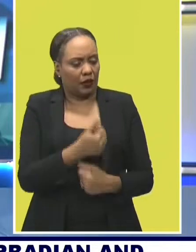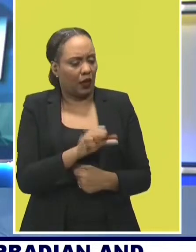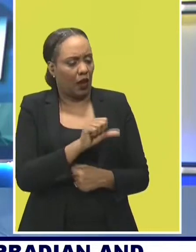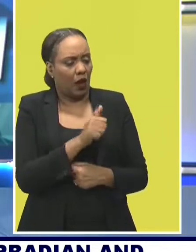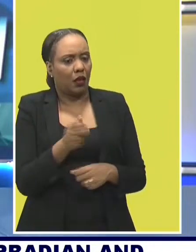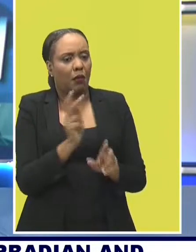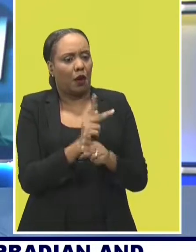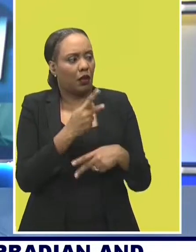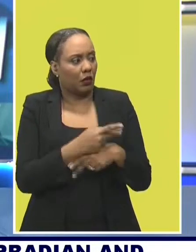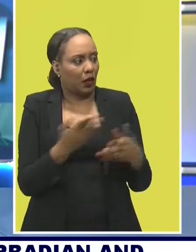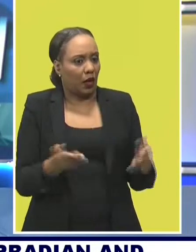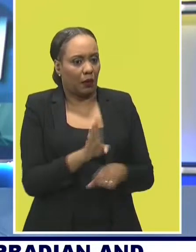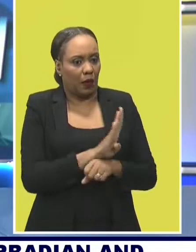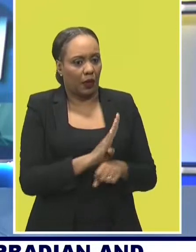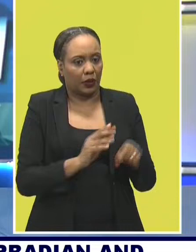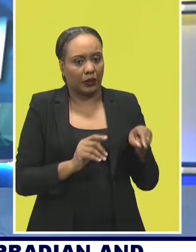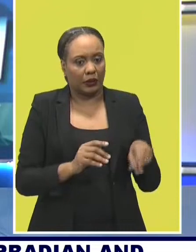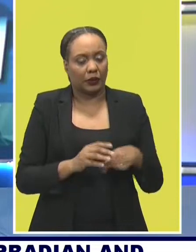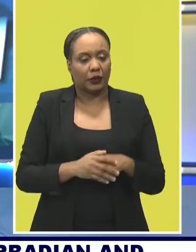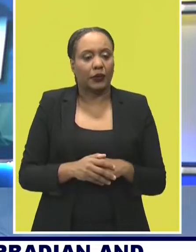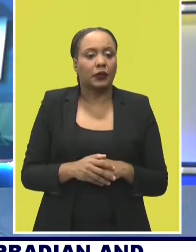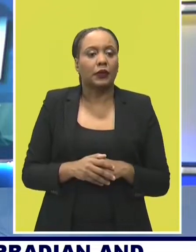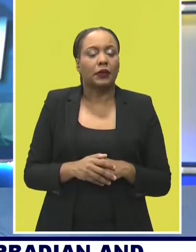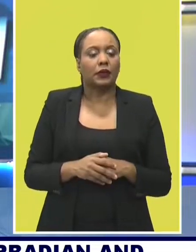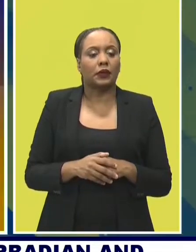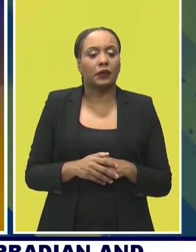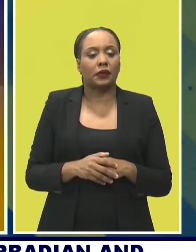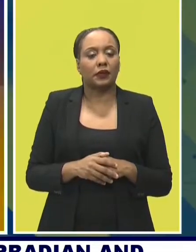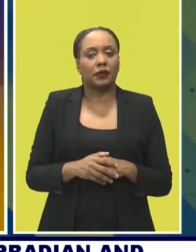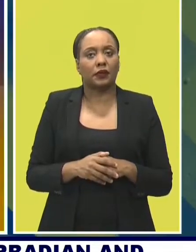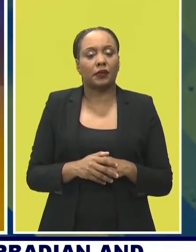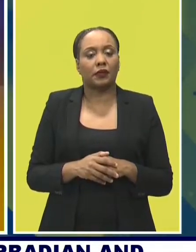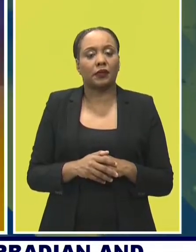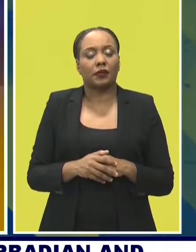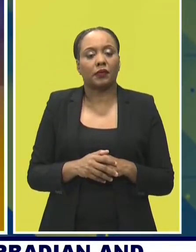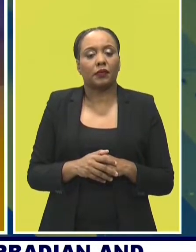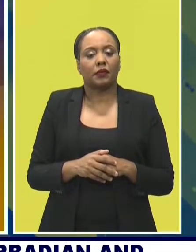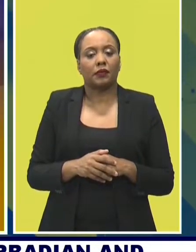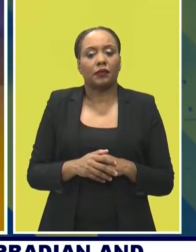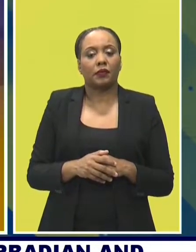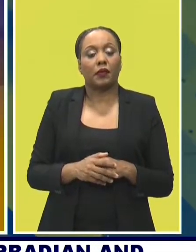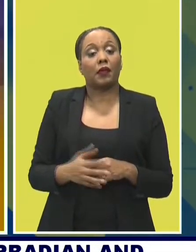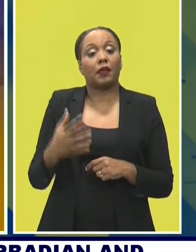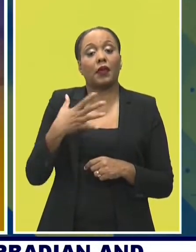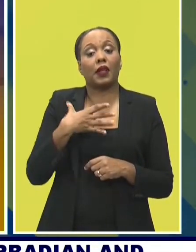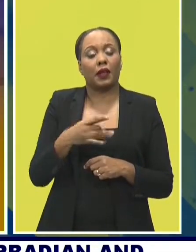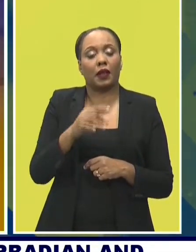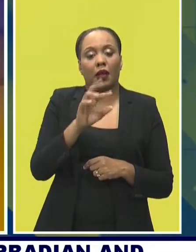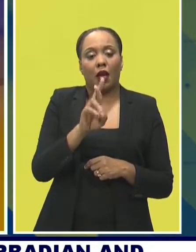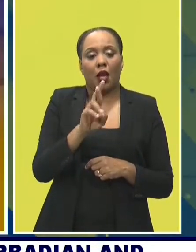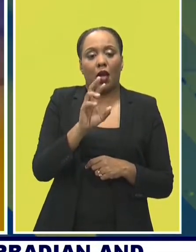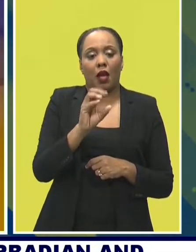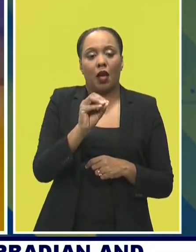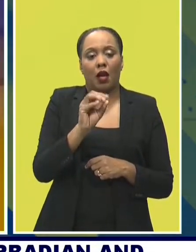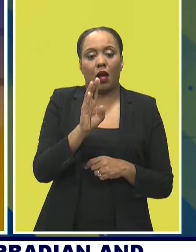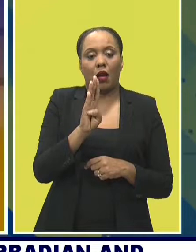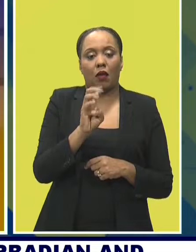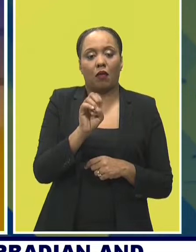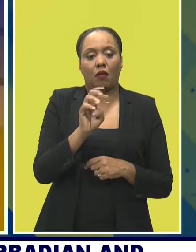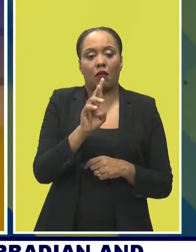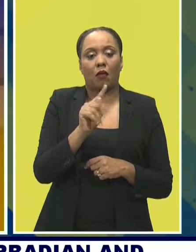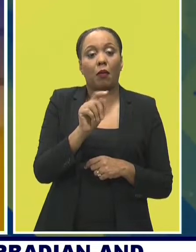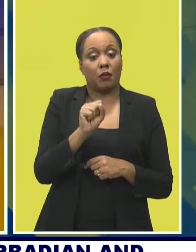in other local products. They want Roberts Manufacturing, for example, to export